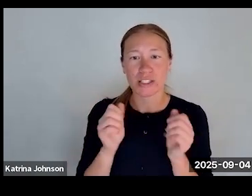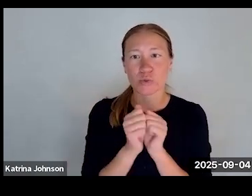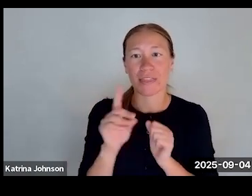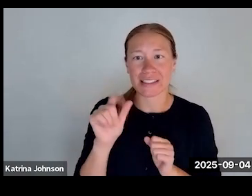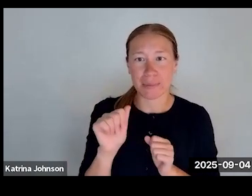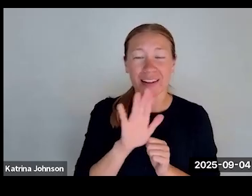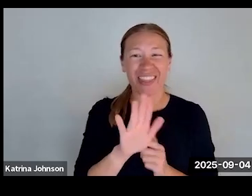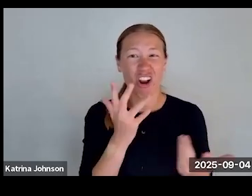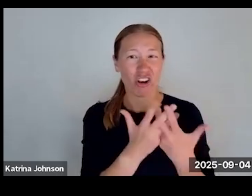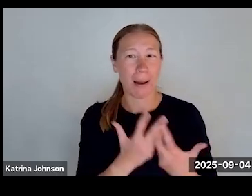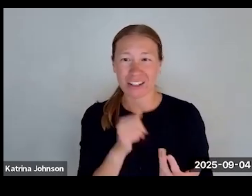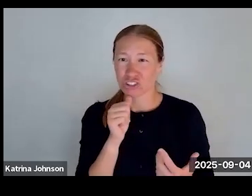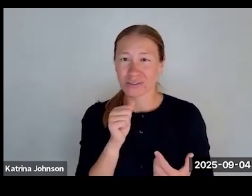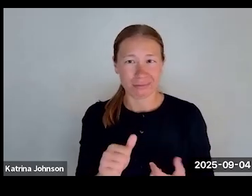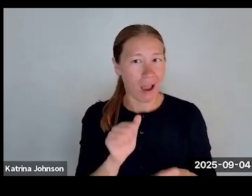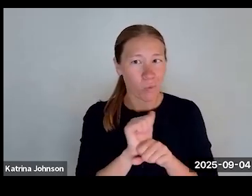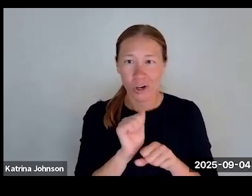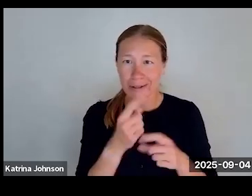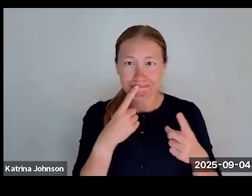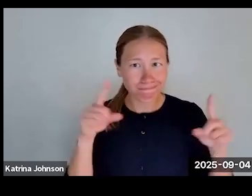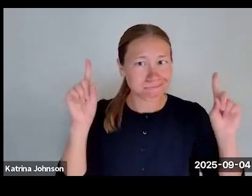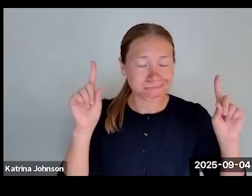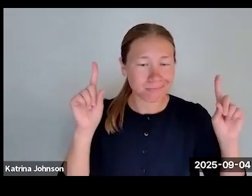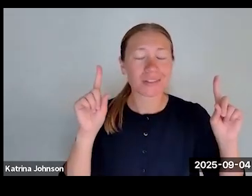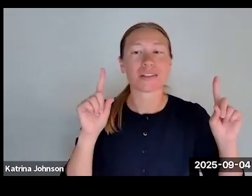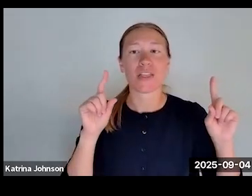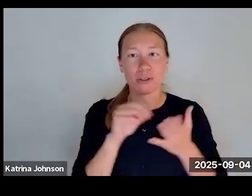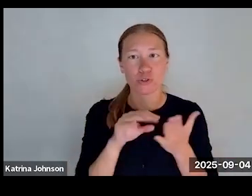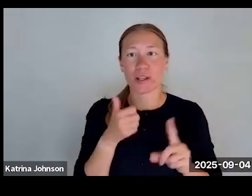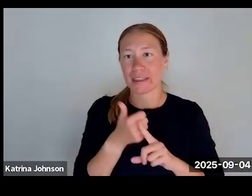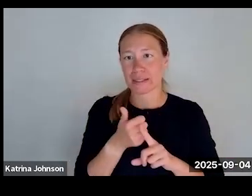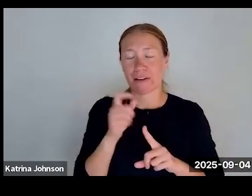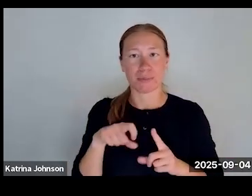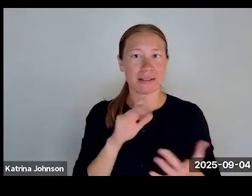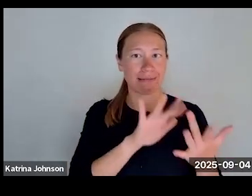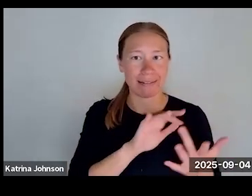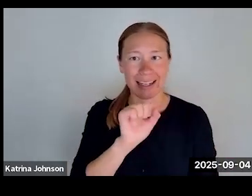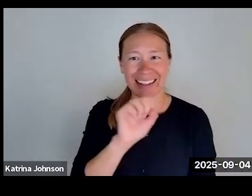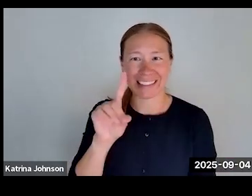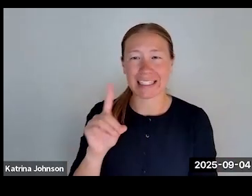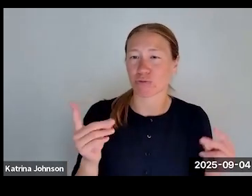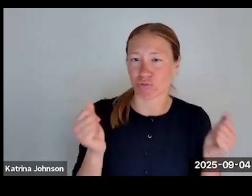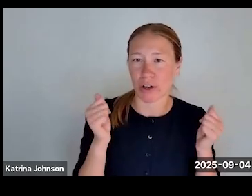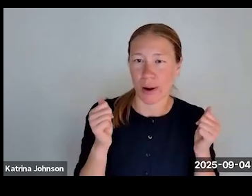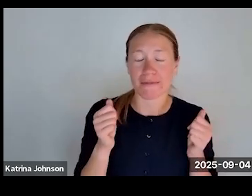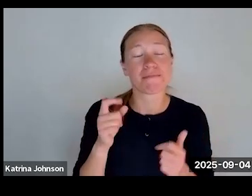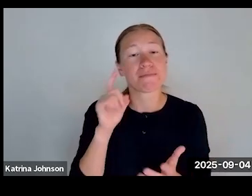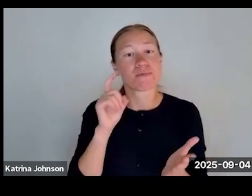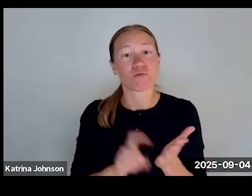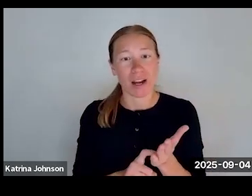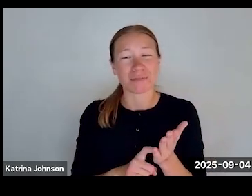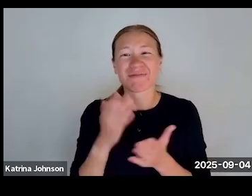aren't working, the student needs to contact SSD right away. Just as a note, there are